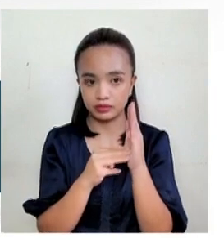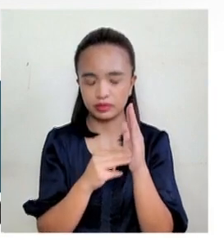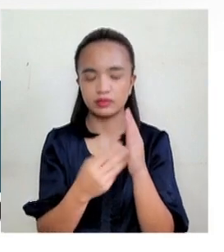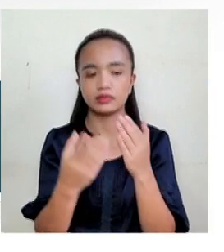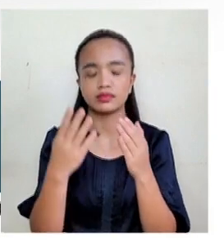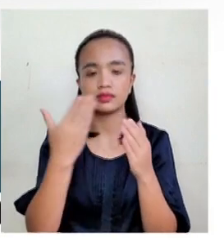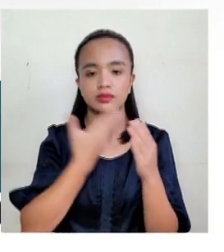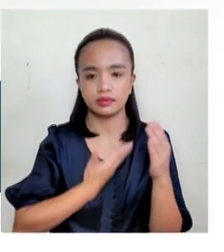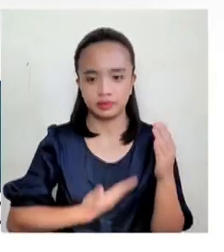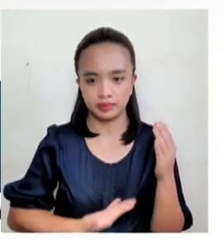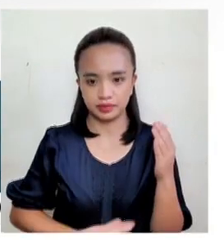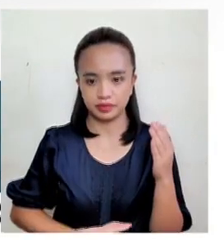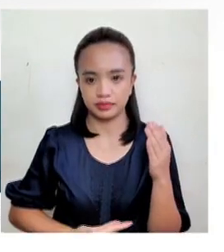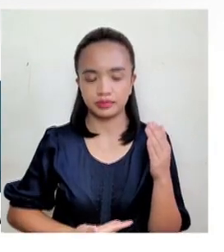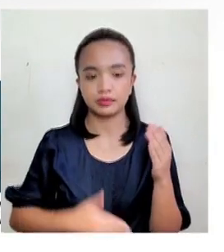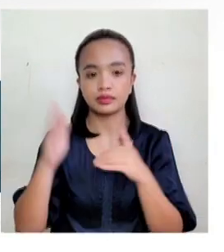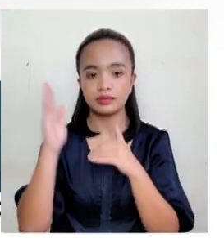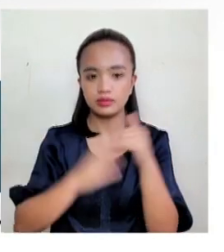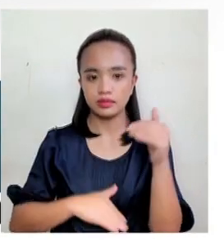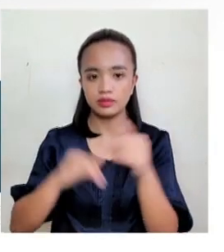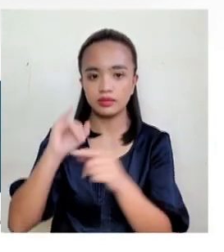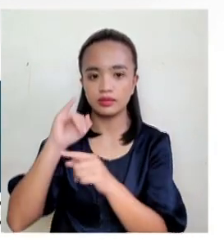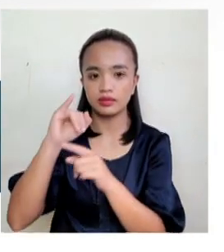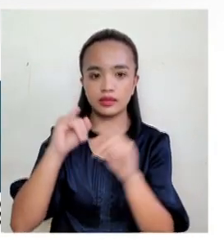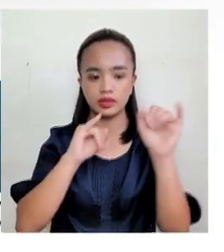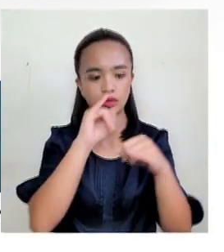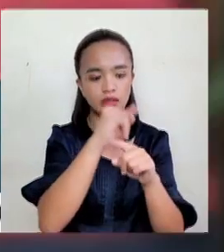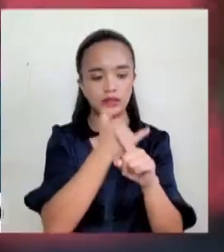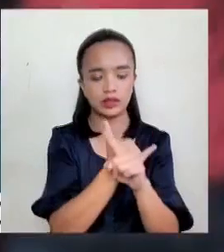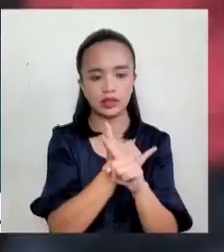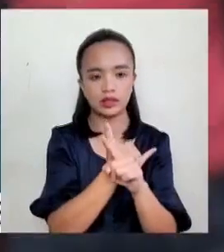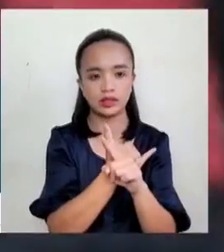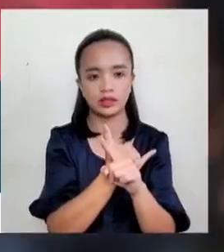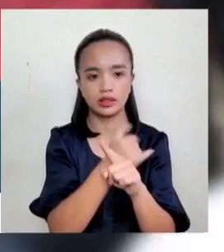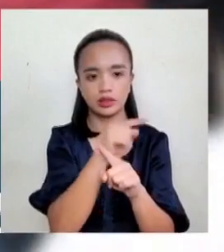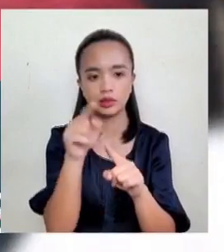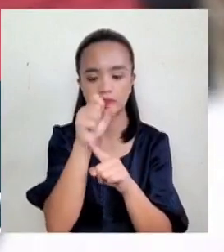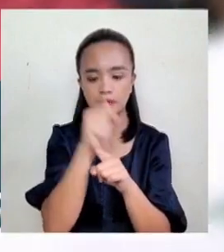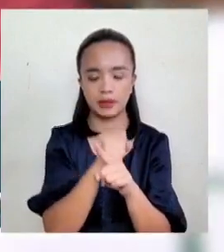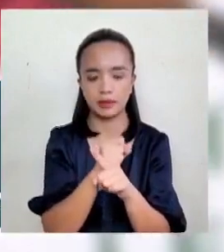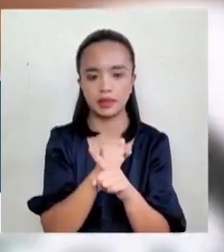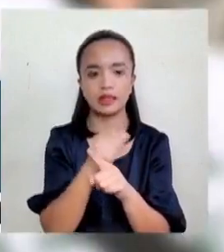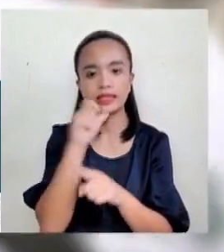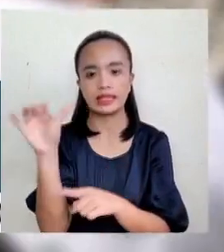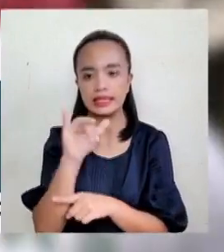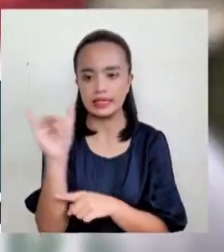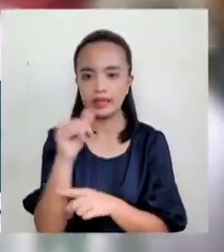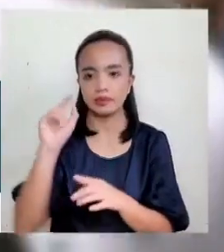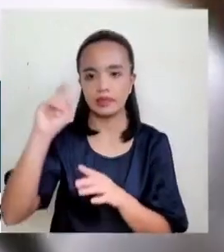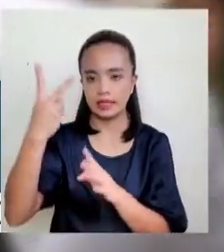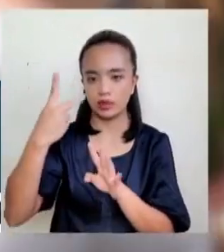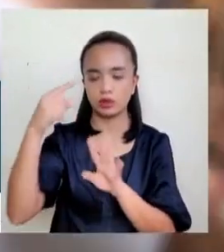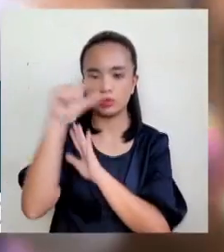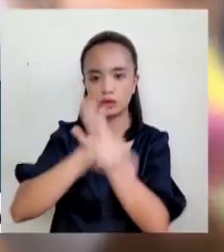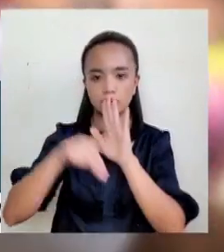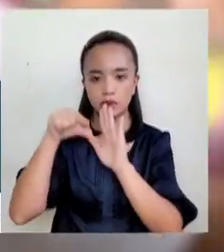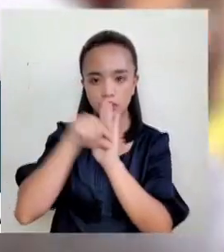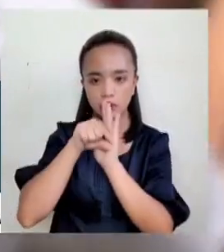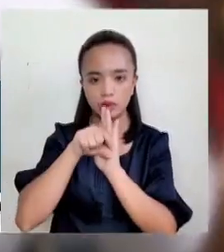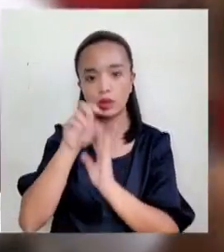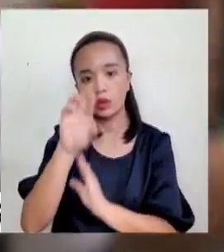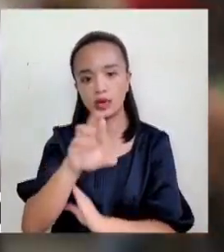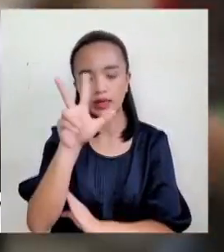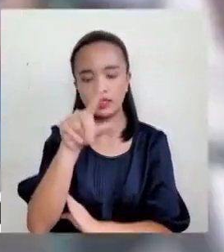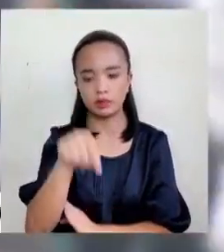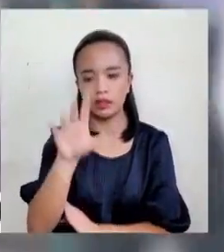the July to September period. This is lower than the second quarter data of 15%, or 3.9 million